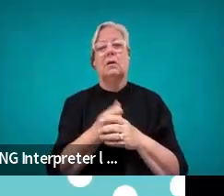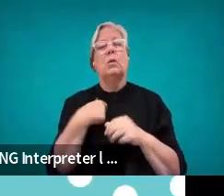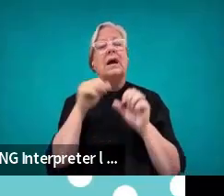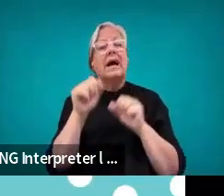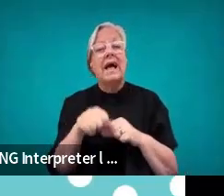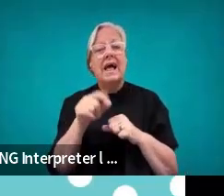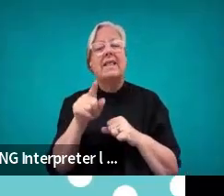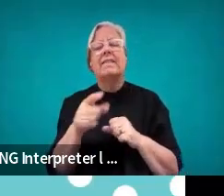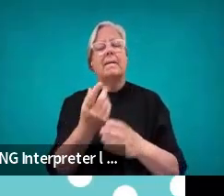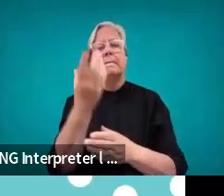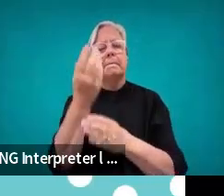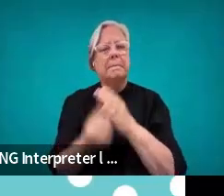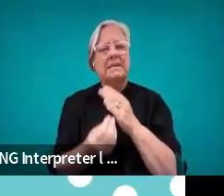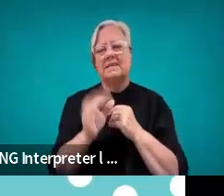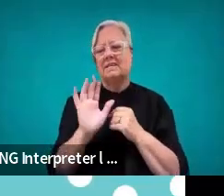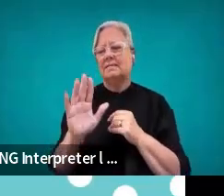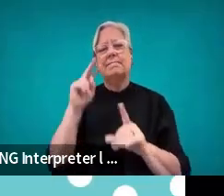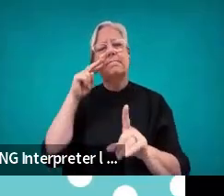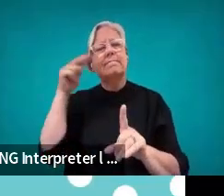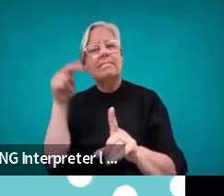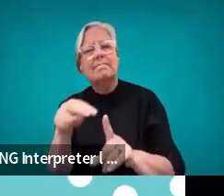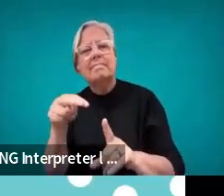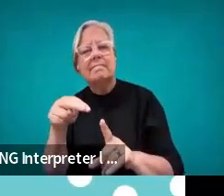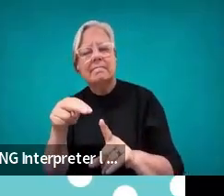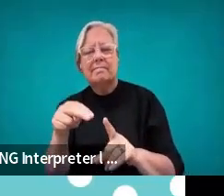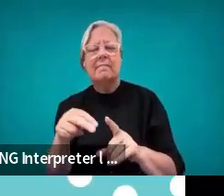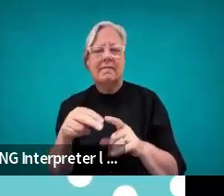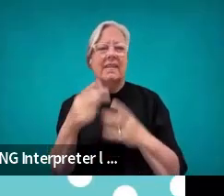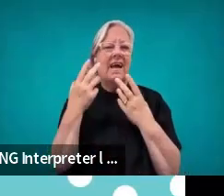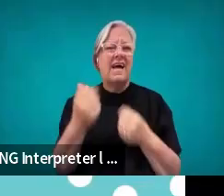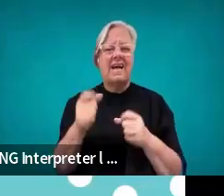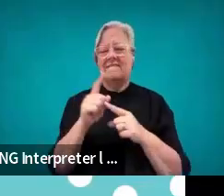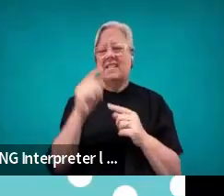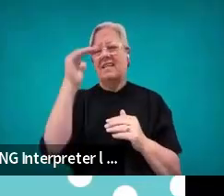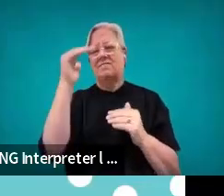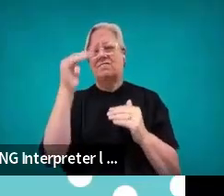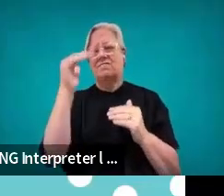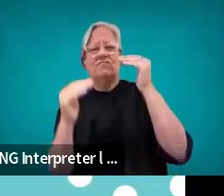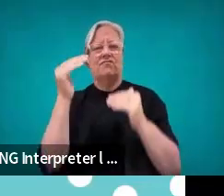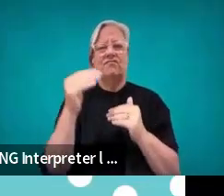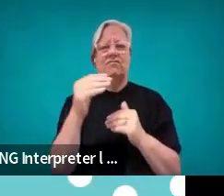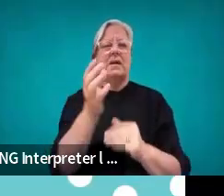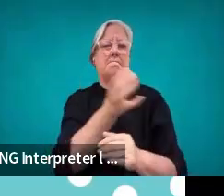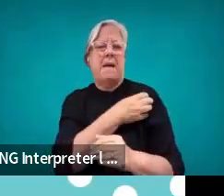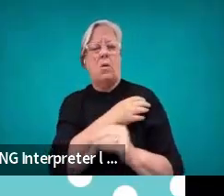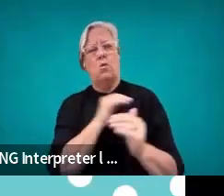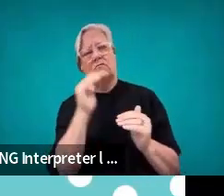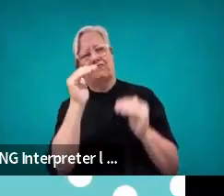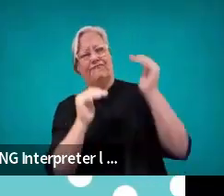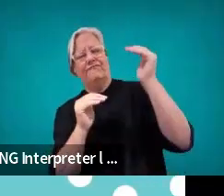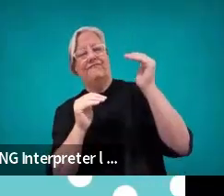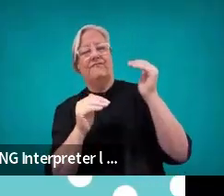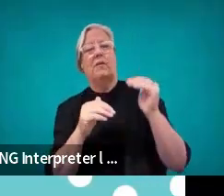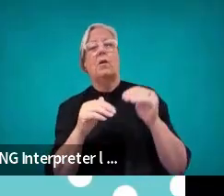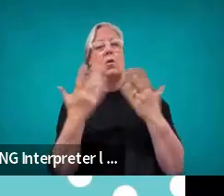critical perspectives and reproducing harmful power dynamics, or designing interventions that don't meet diverse local needs.